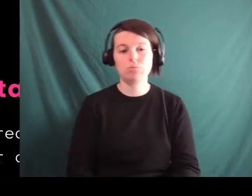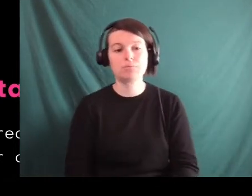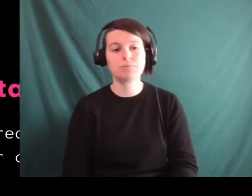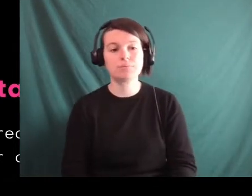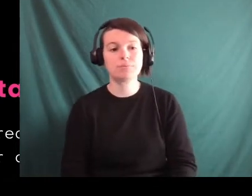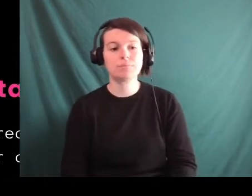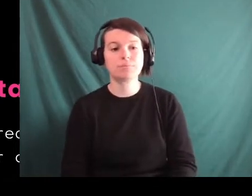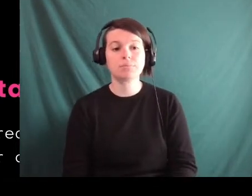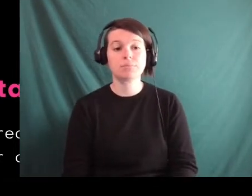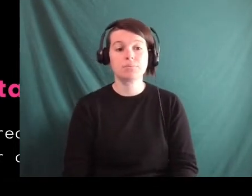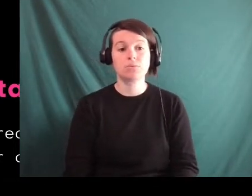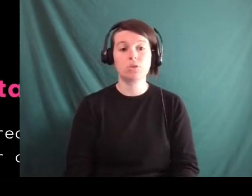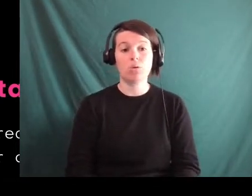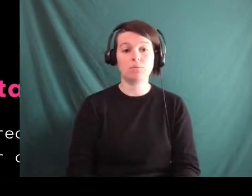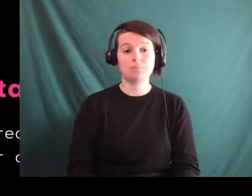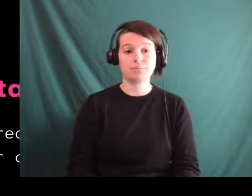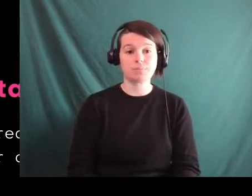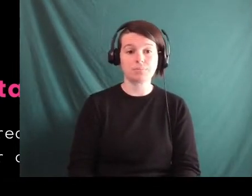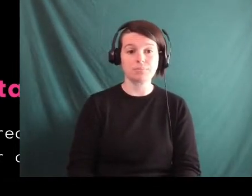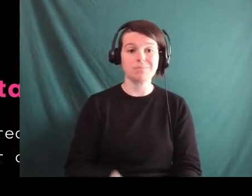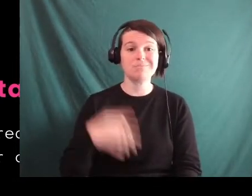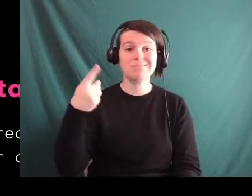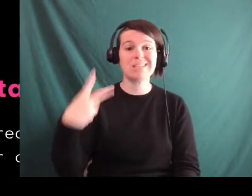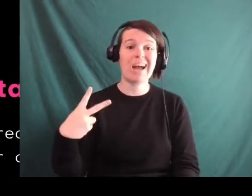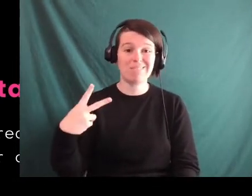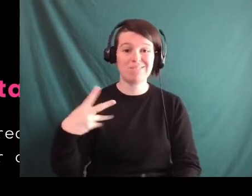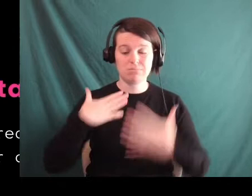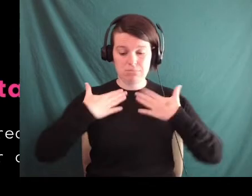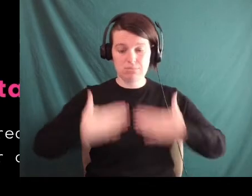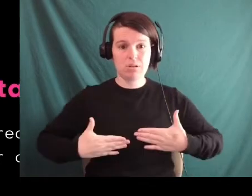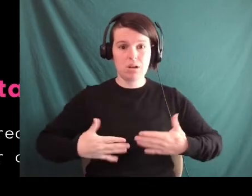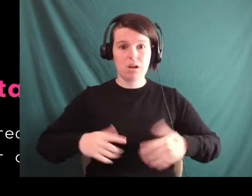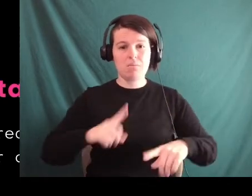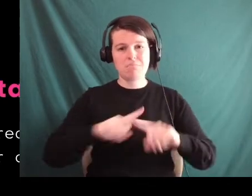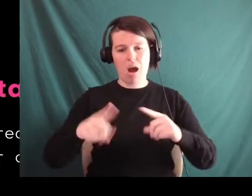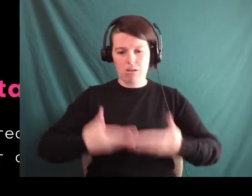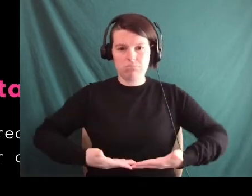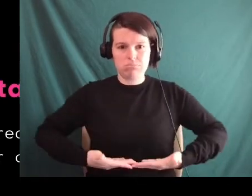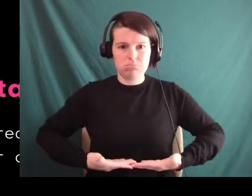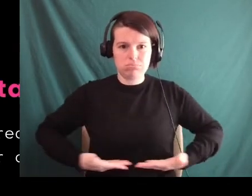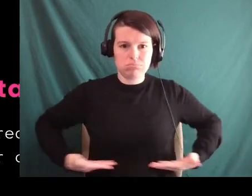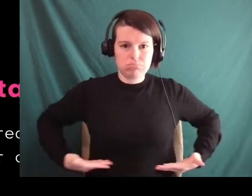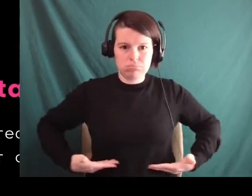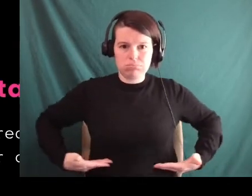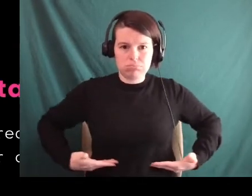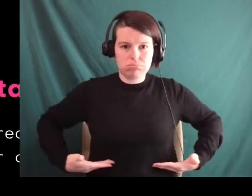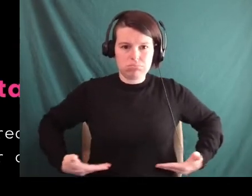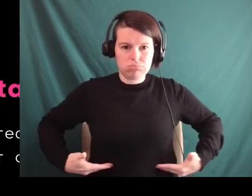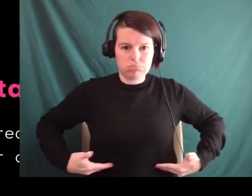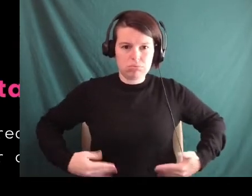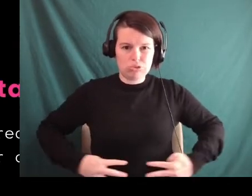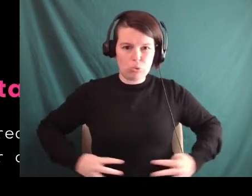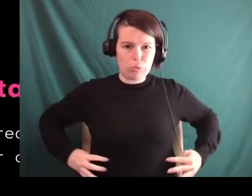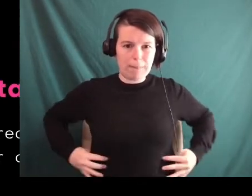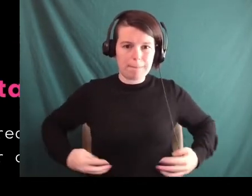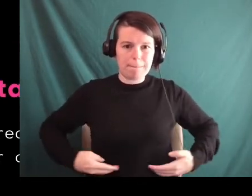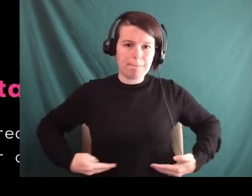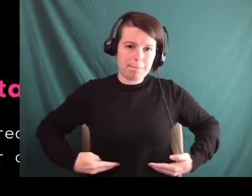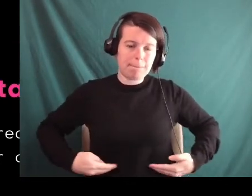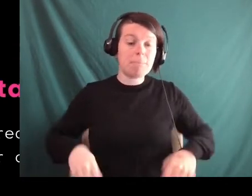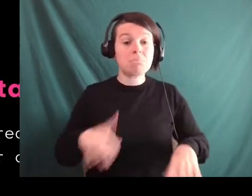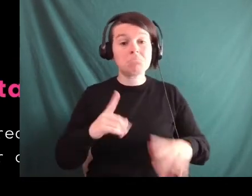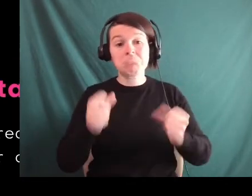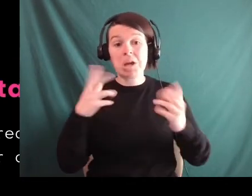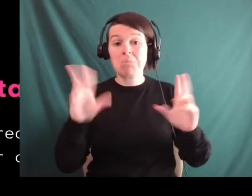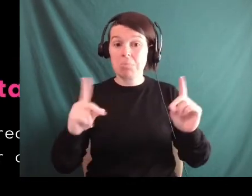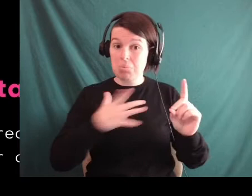tank binders look a lot like tank tops, but they cut off right below your rib cage. Lots of people of all